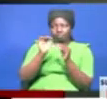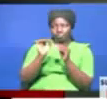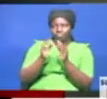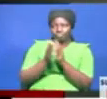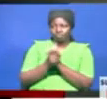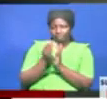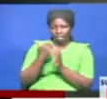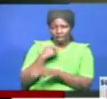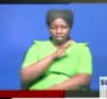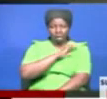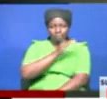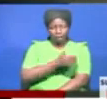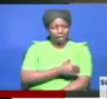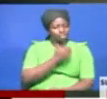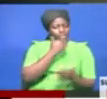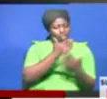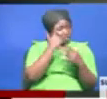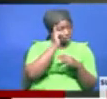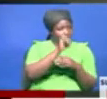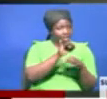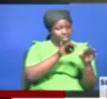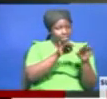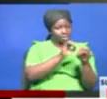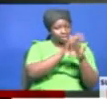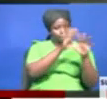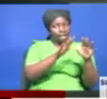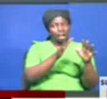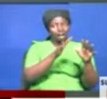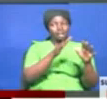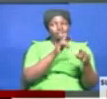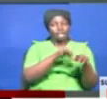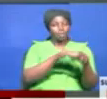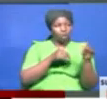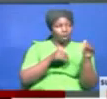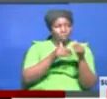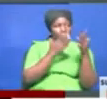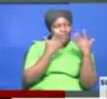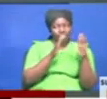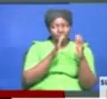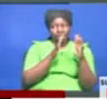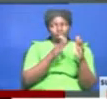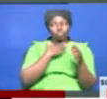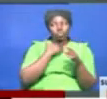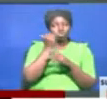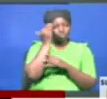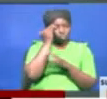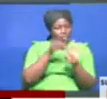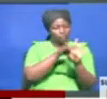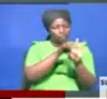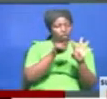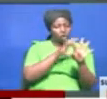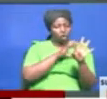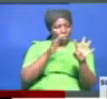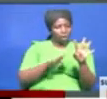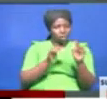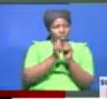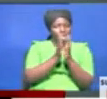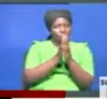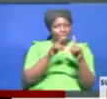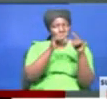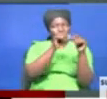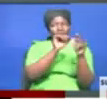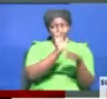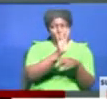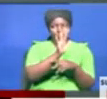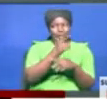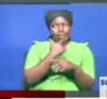that clarification. Yes. Now, because as you're working towards a close, I'd want to know is, the 4 commissioners and their utterances in terming